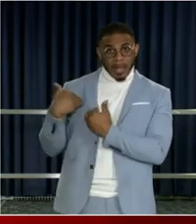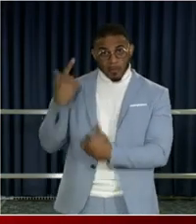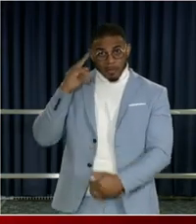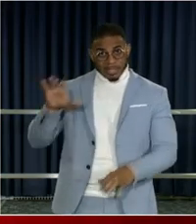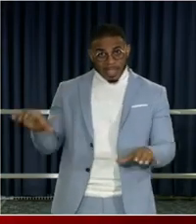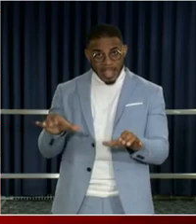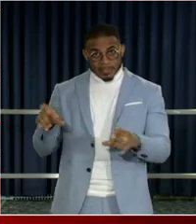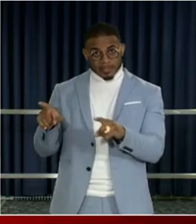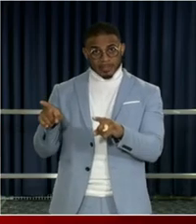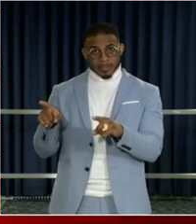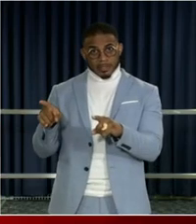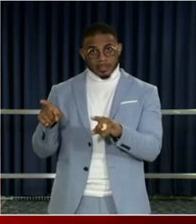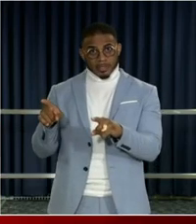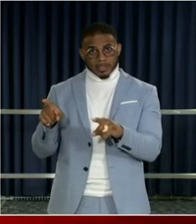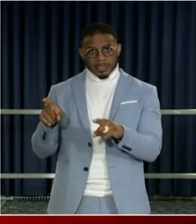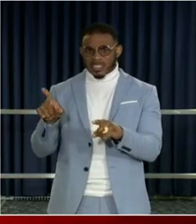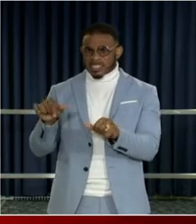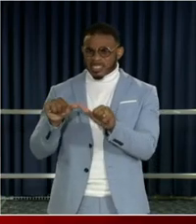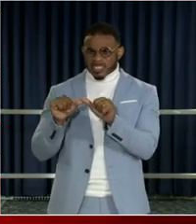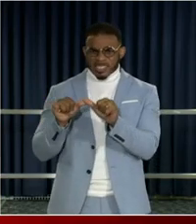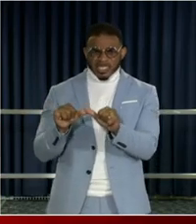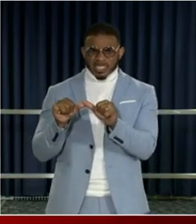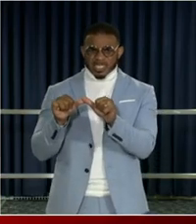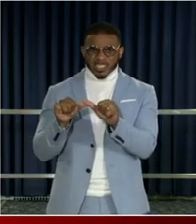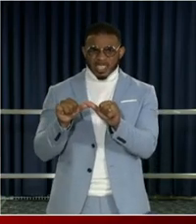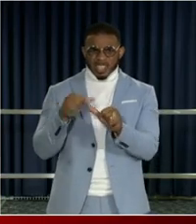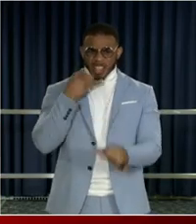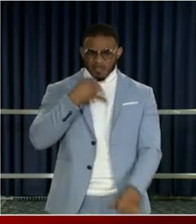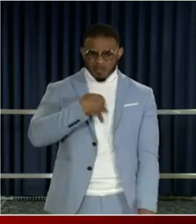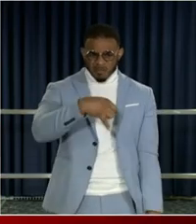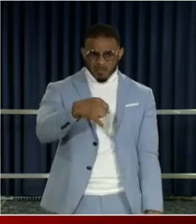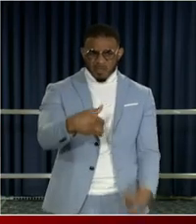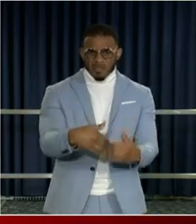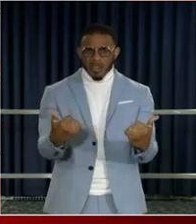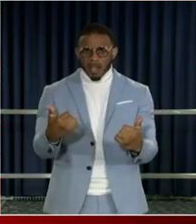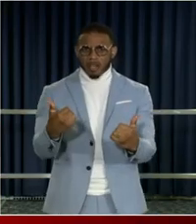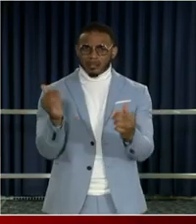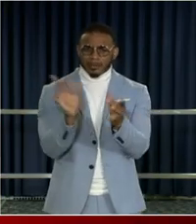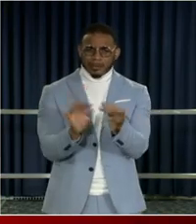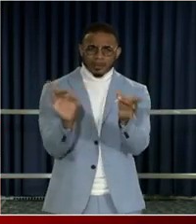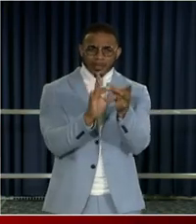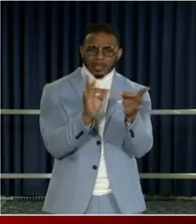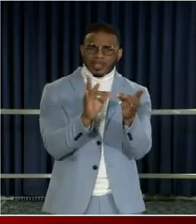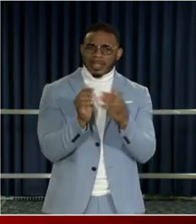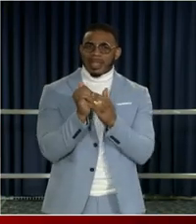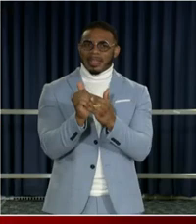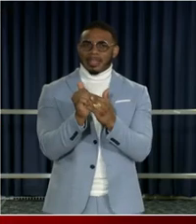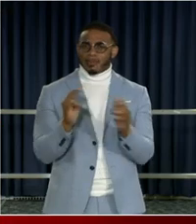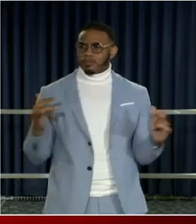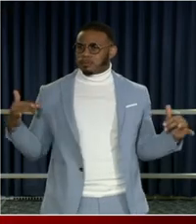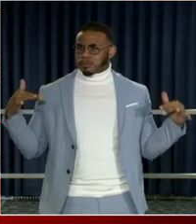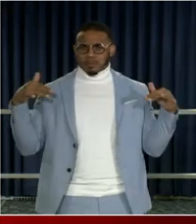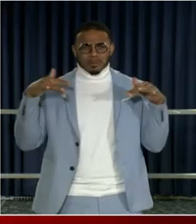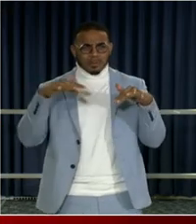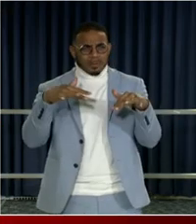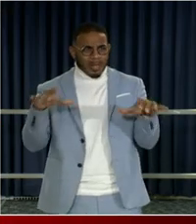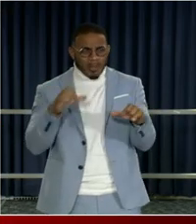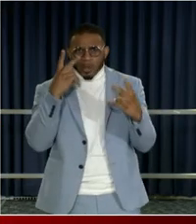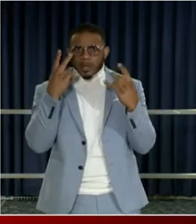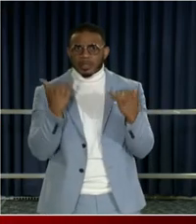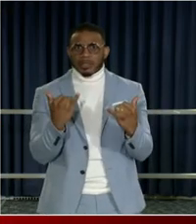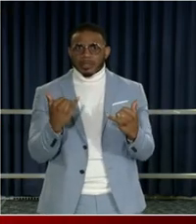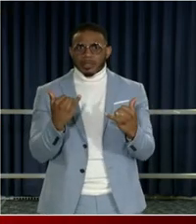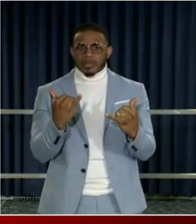accountable. His constant and divisive rhetoric led to the abhorrent actions we saw